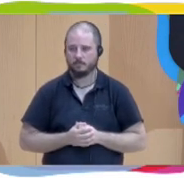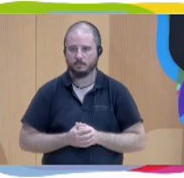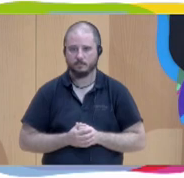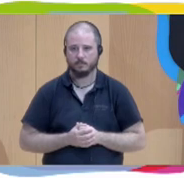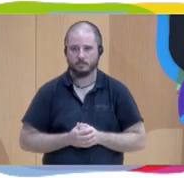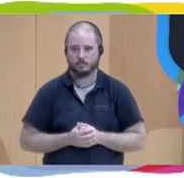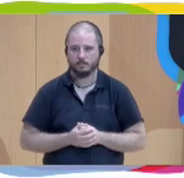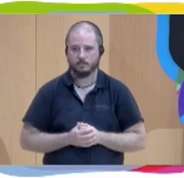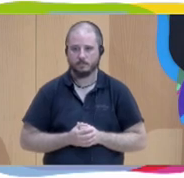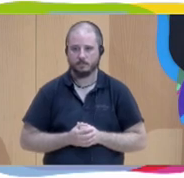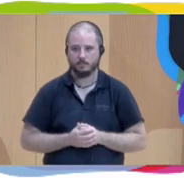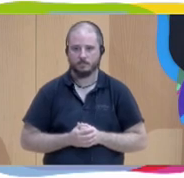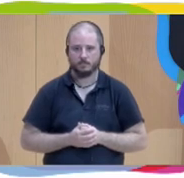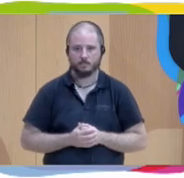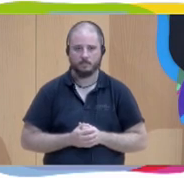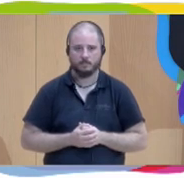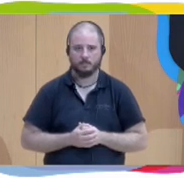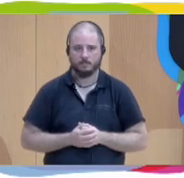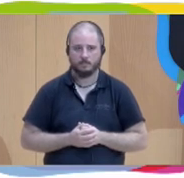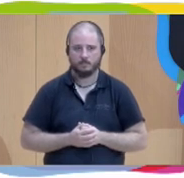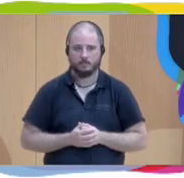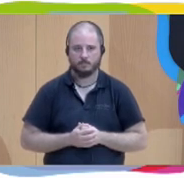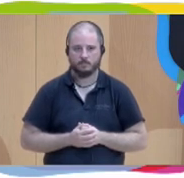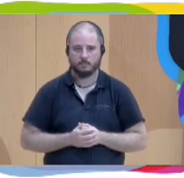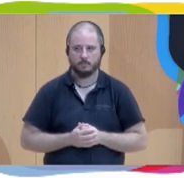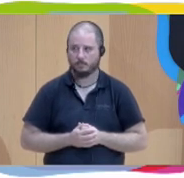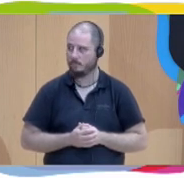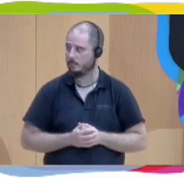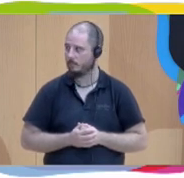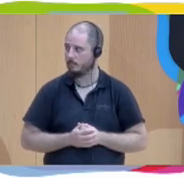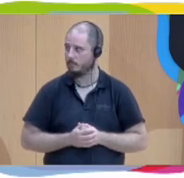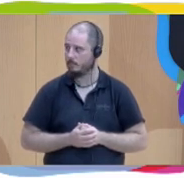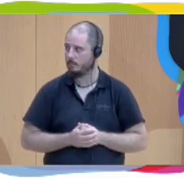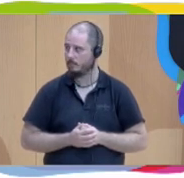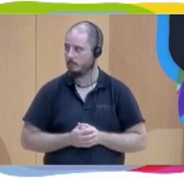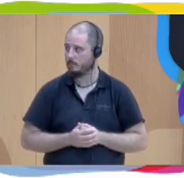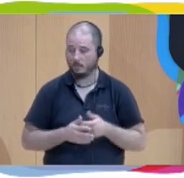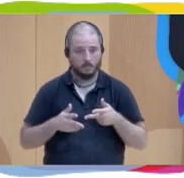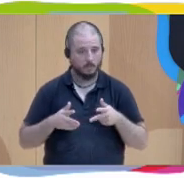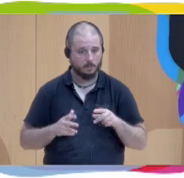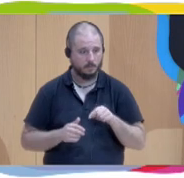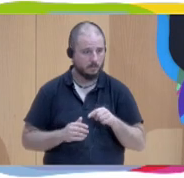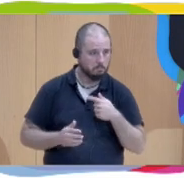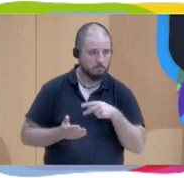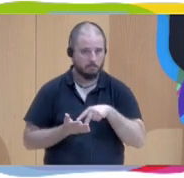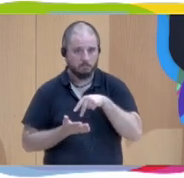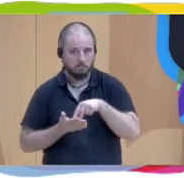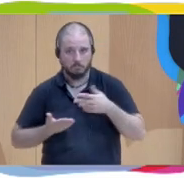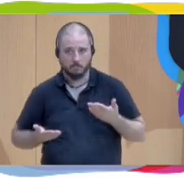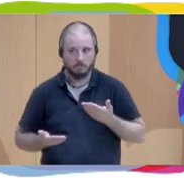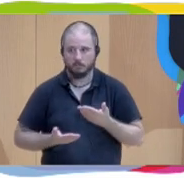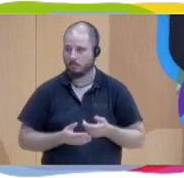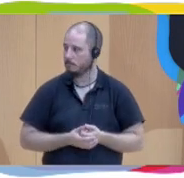Yes. Shall we sit here? Or do we stand up? Because we thought, because we have these